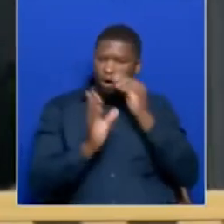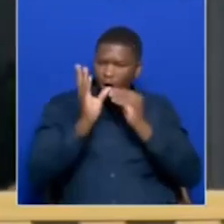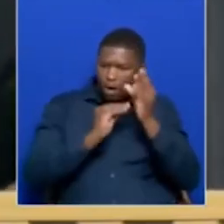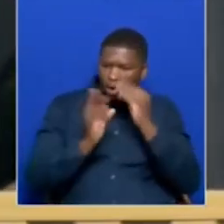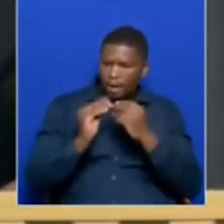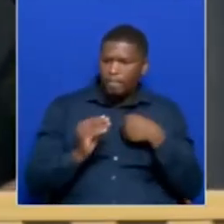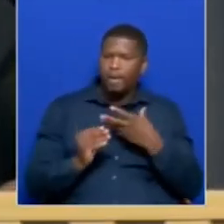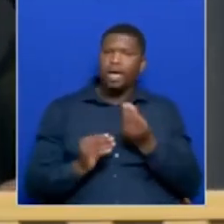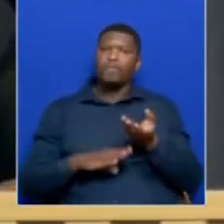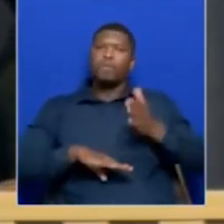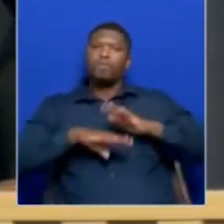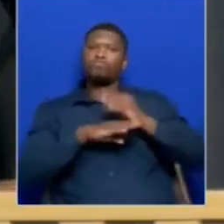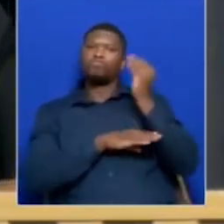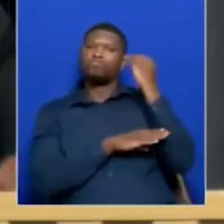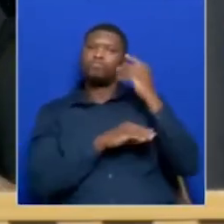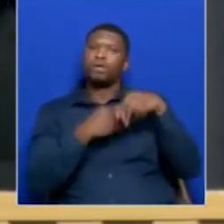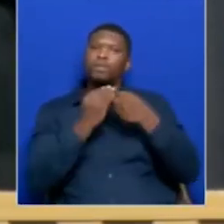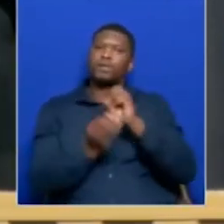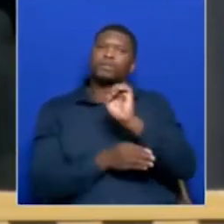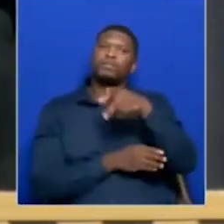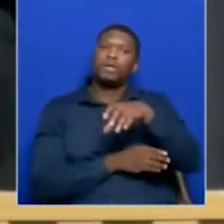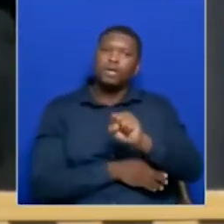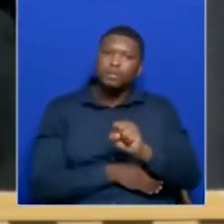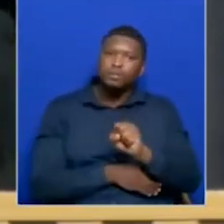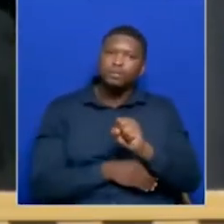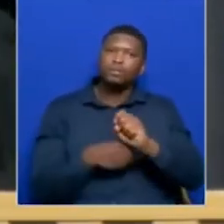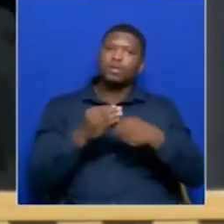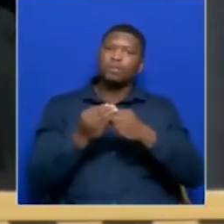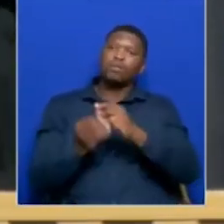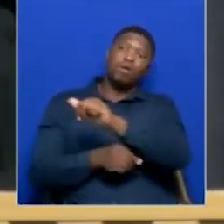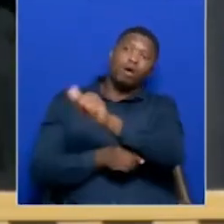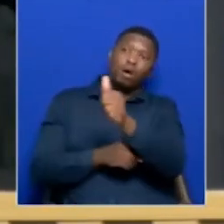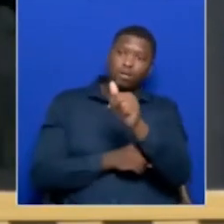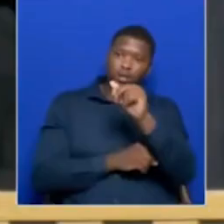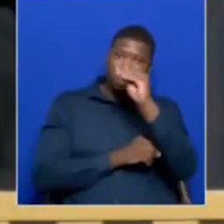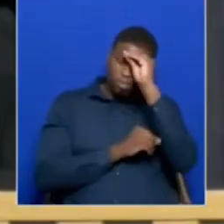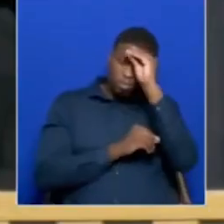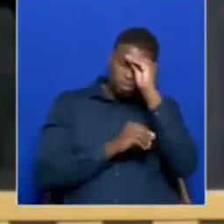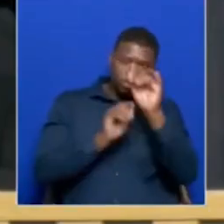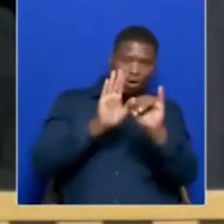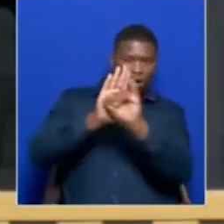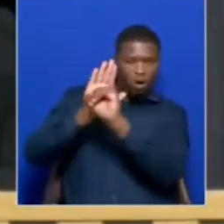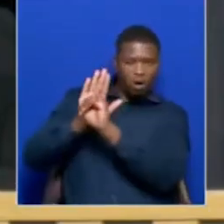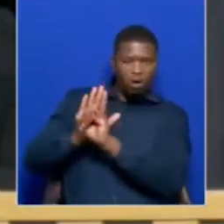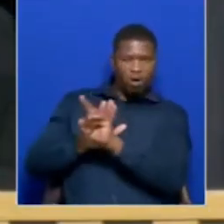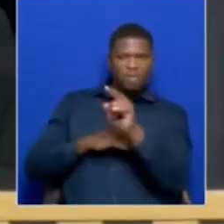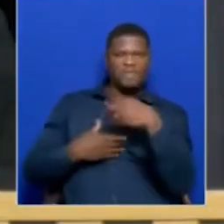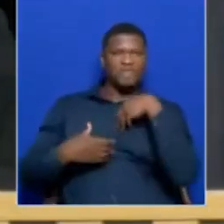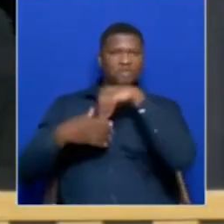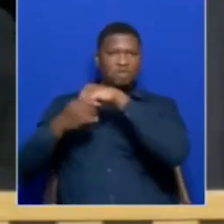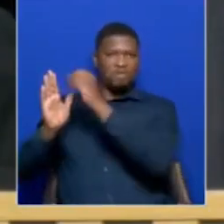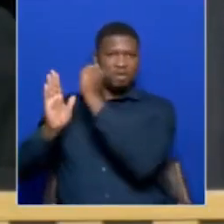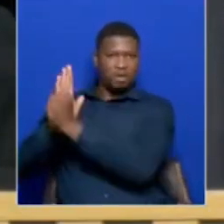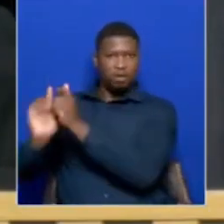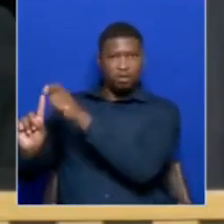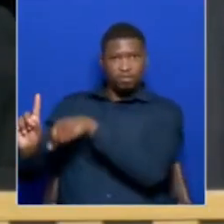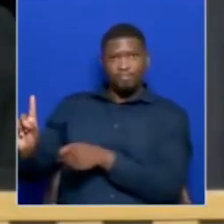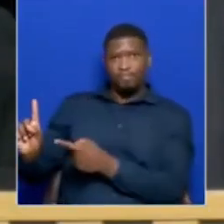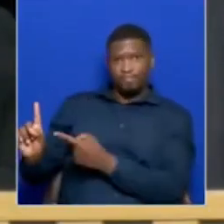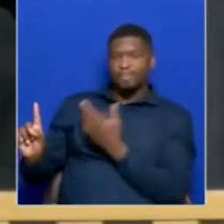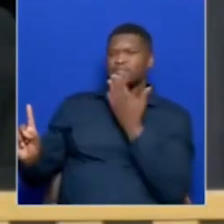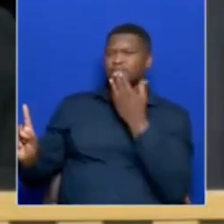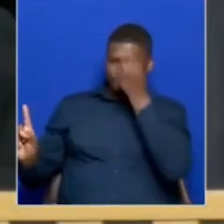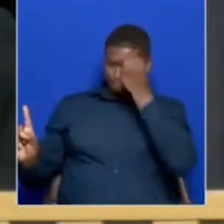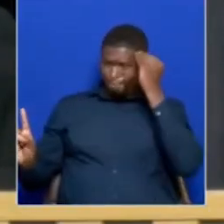involved in the planning and killing of Sindiso Makaka. Now keep that in mind. In paragraph 7, you